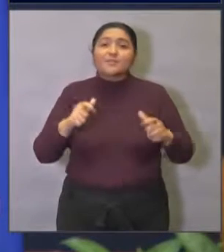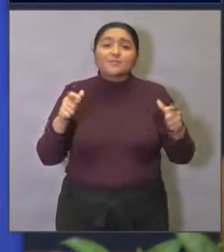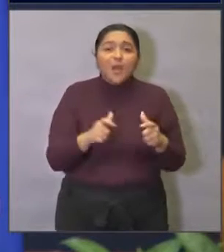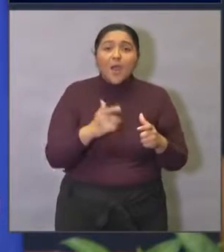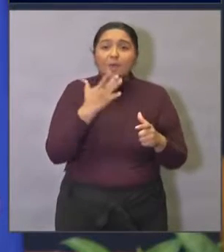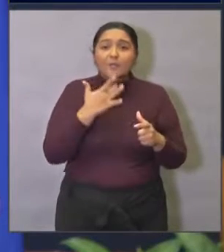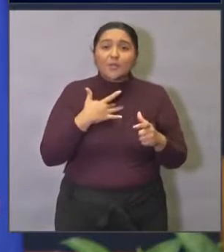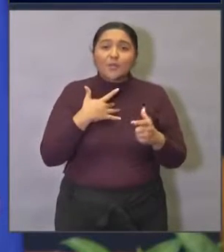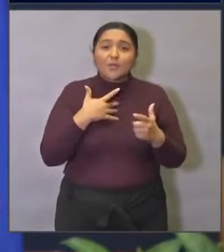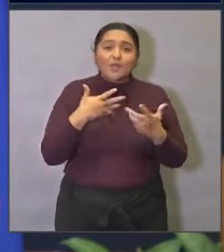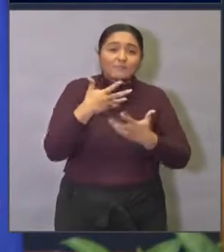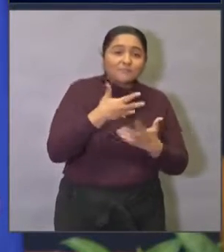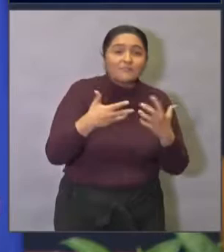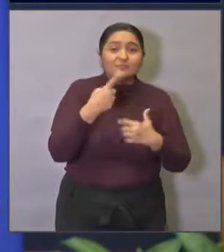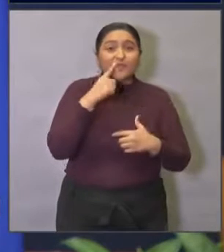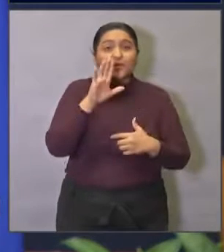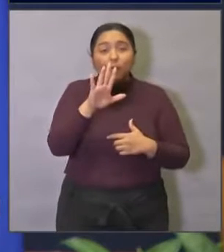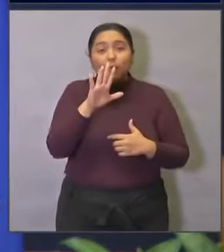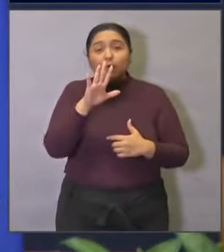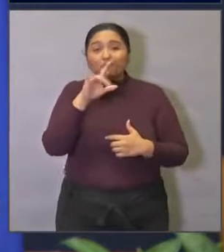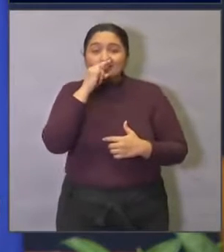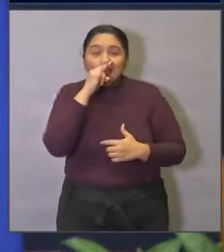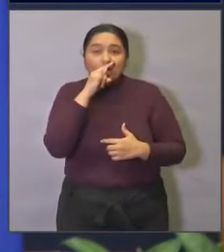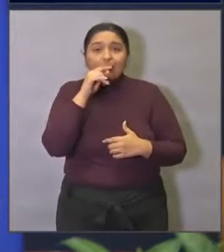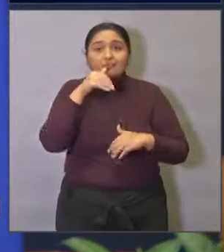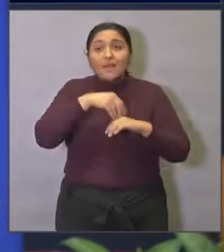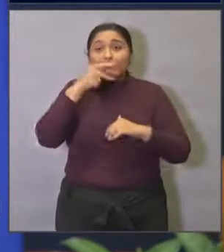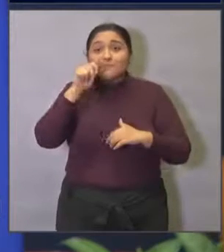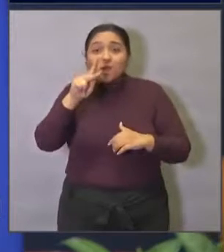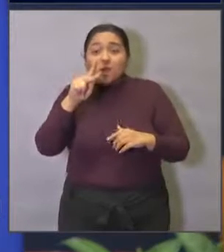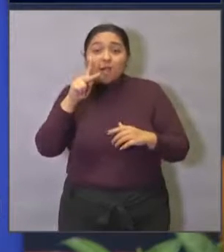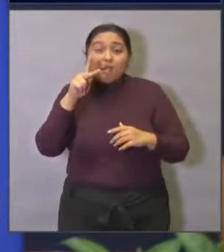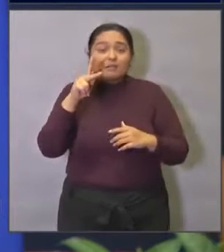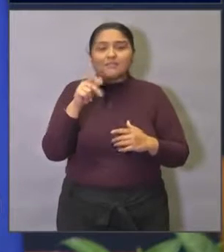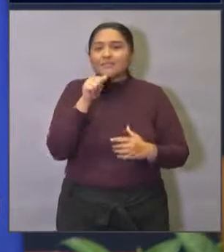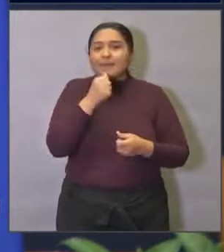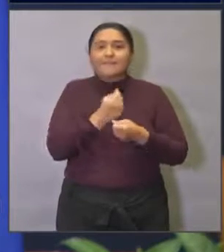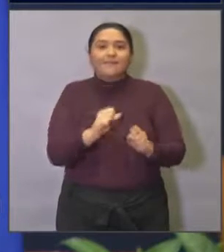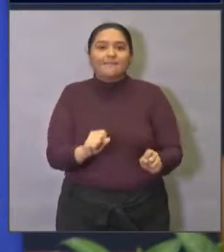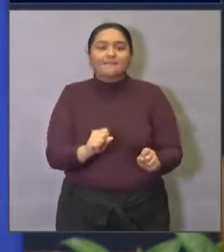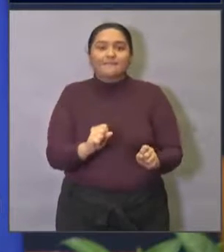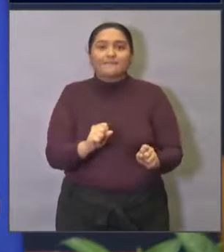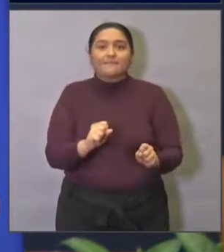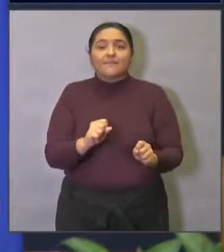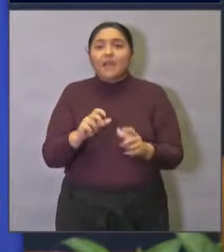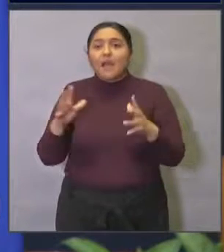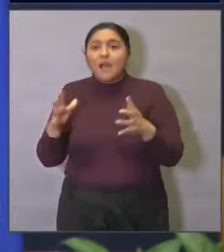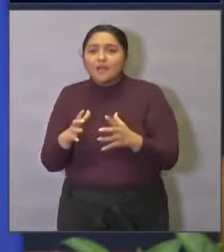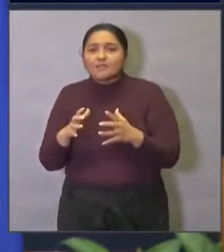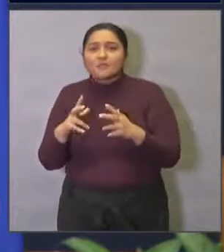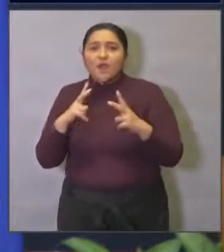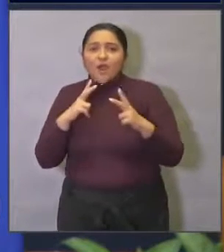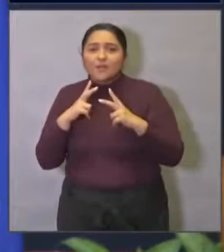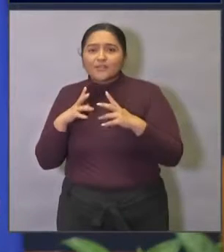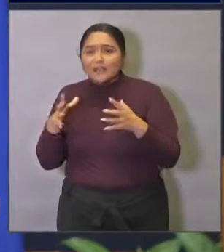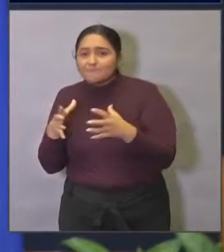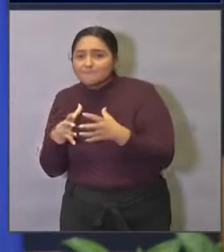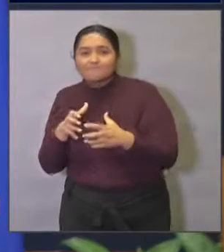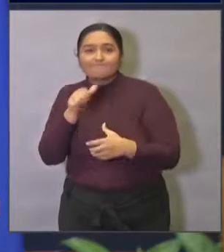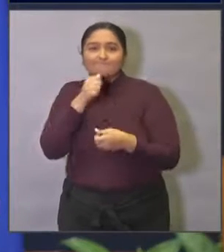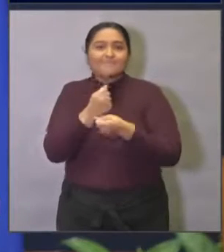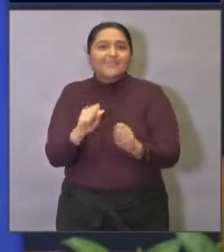birthday party for your child in a park is not safe. Having a very small holiday gathering is not